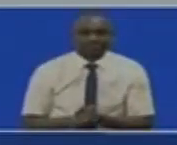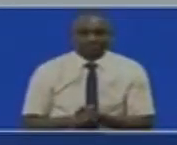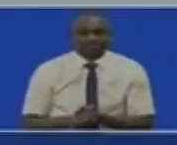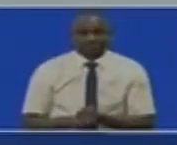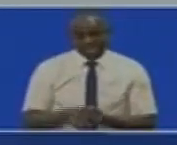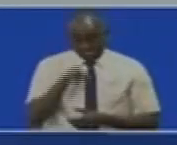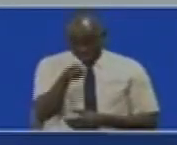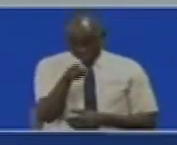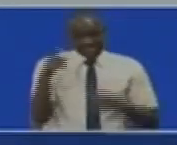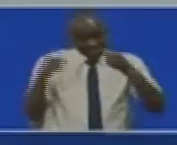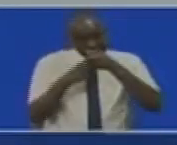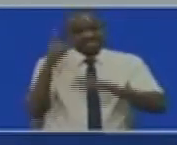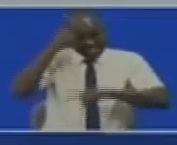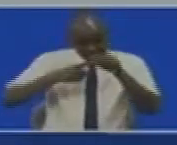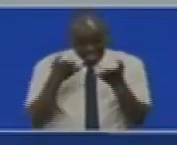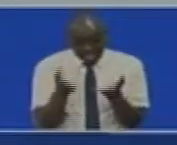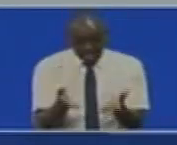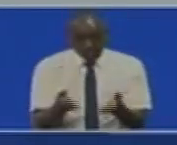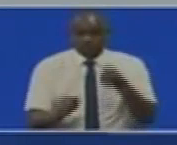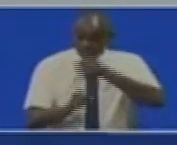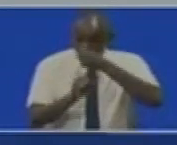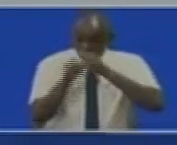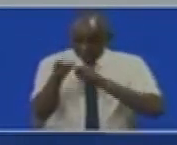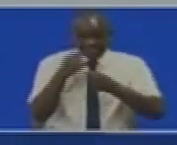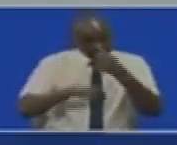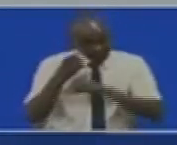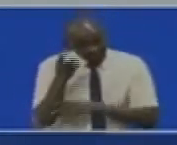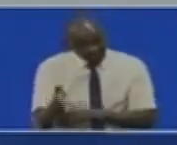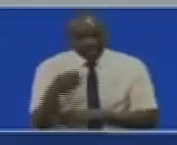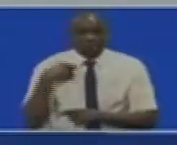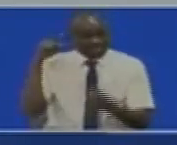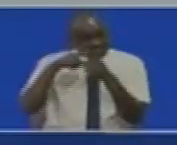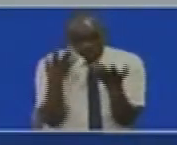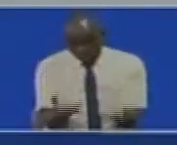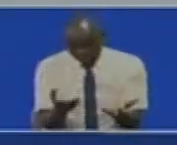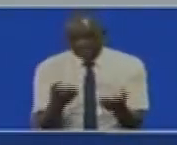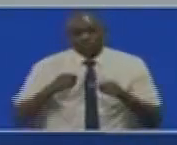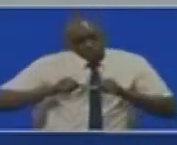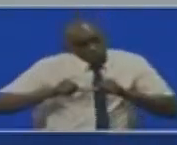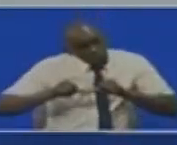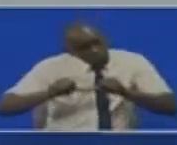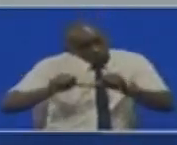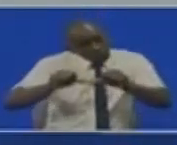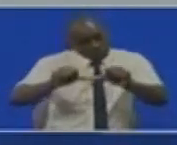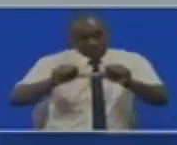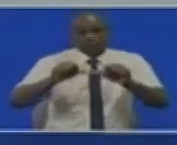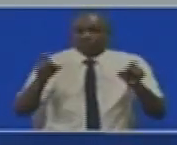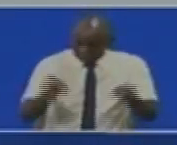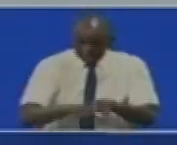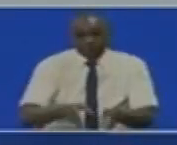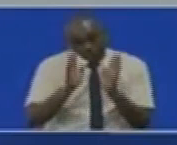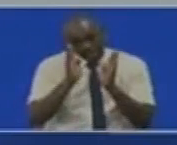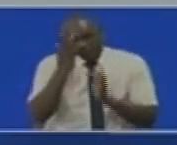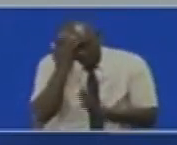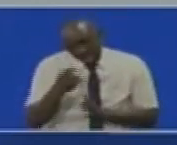is our 6th year in supporting this event, and we intend to continue doing that because